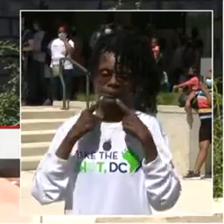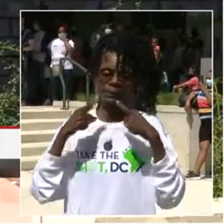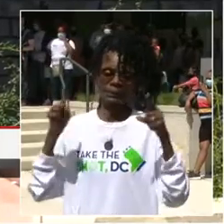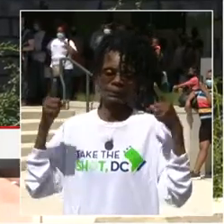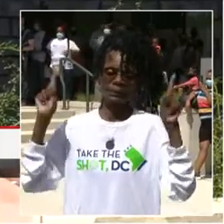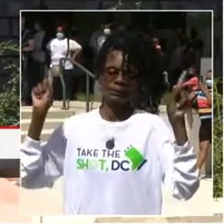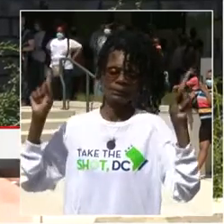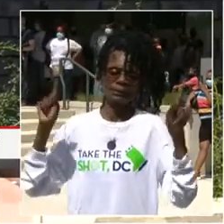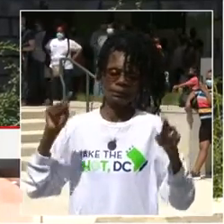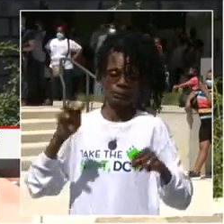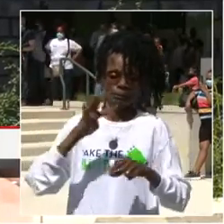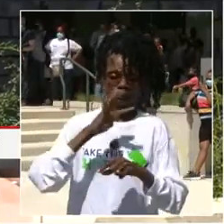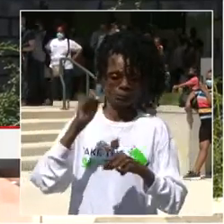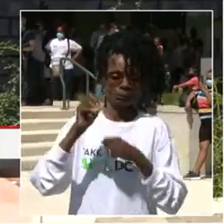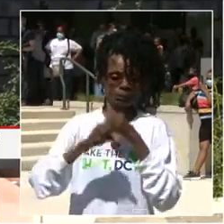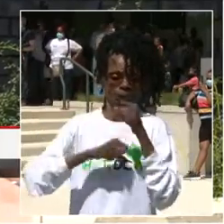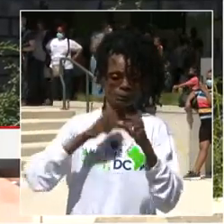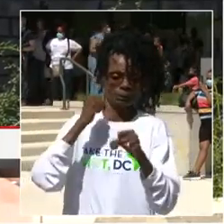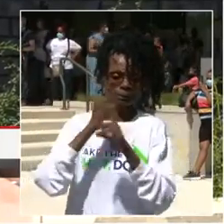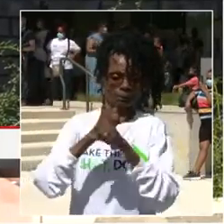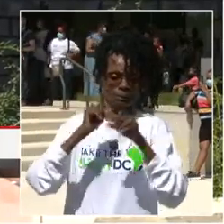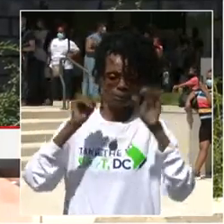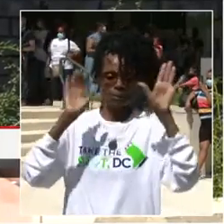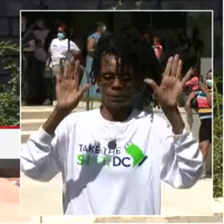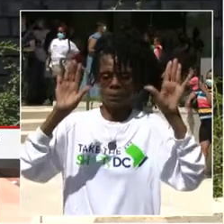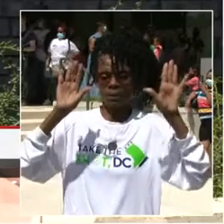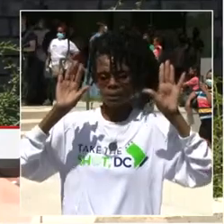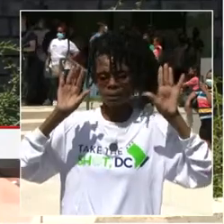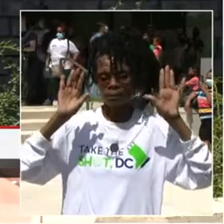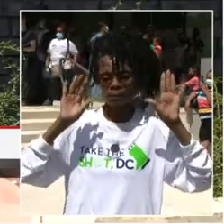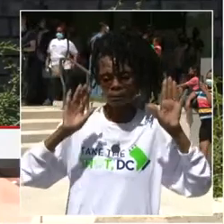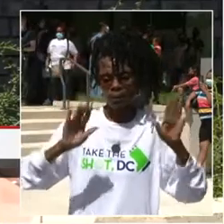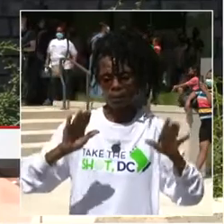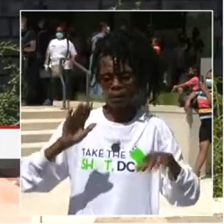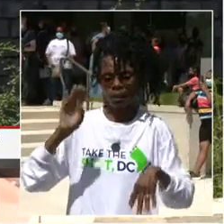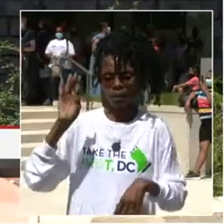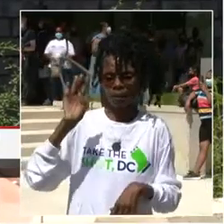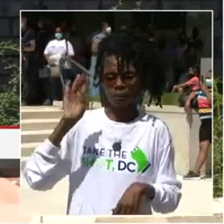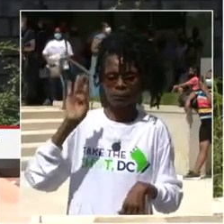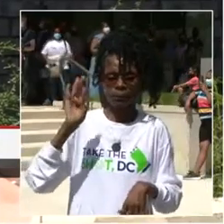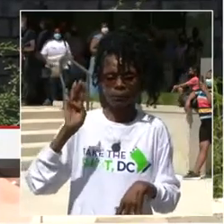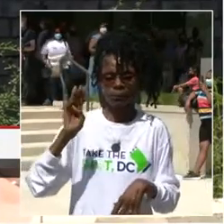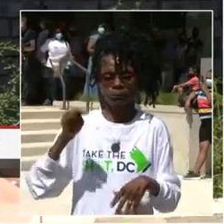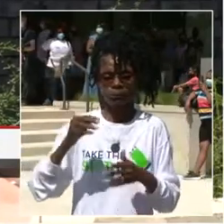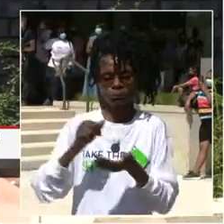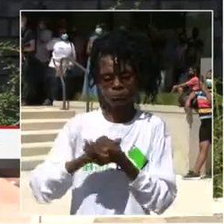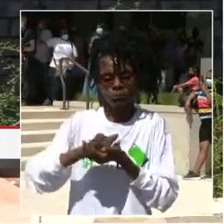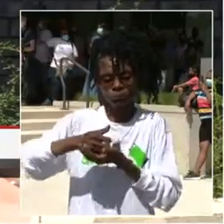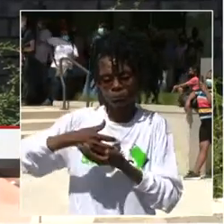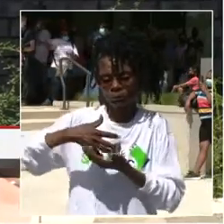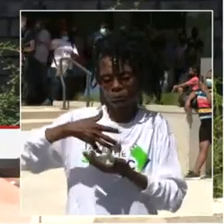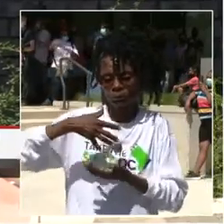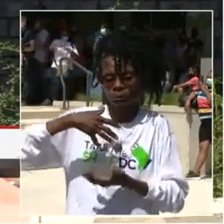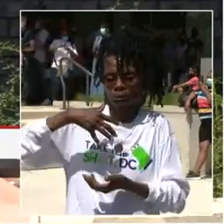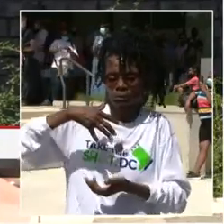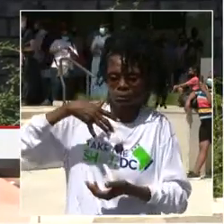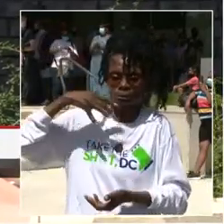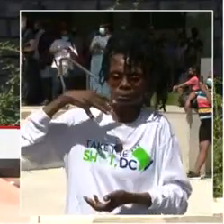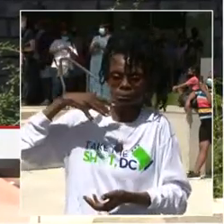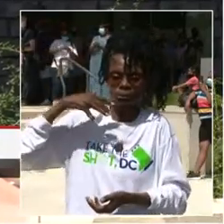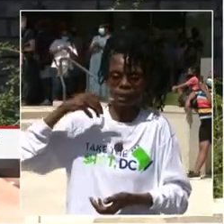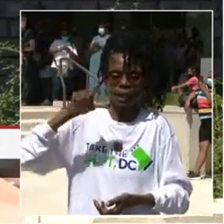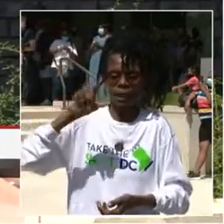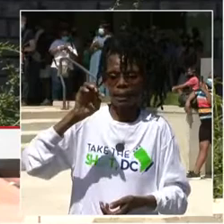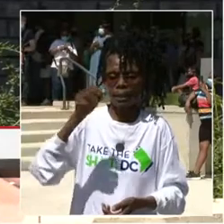of excellence. As Banneker's rich legacy continues, and we're going to continue that trajectory 40